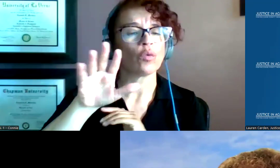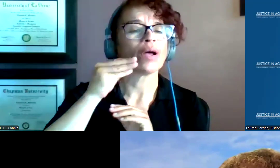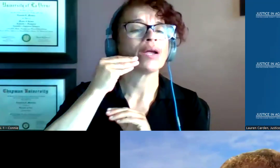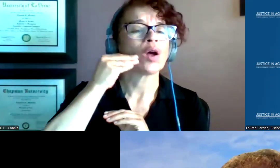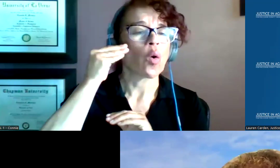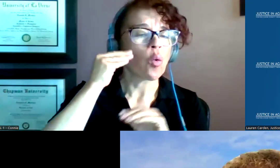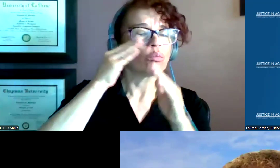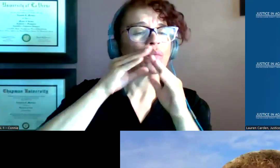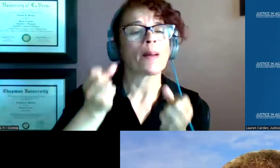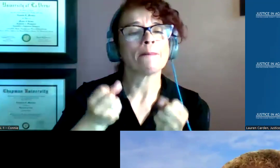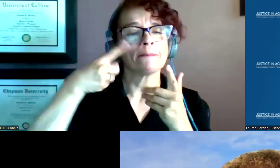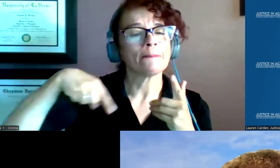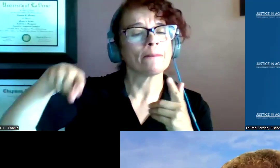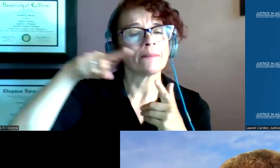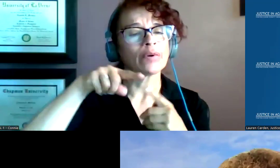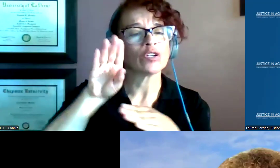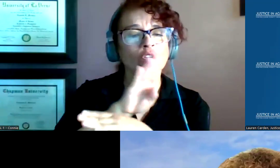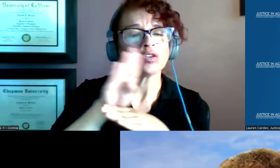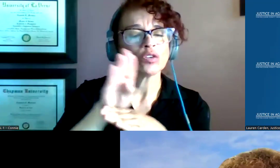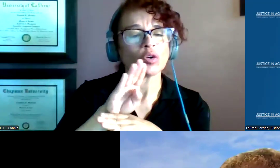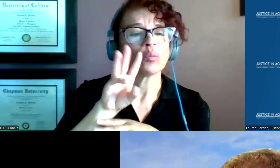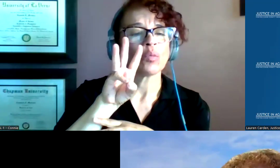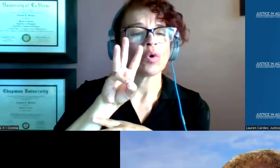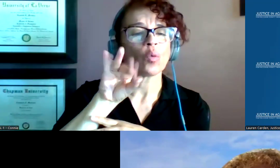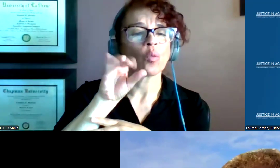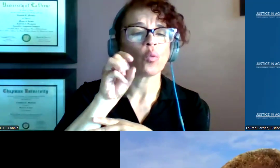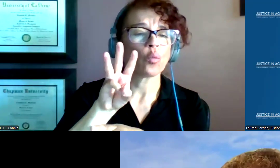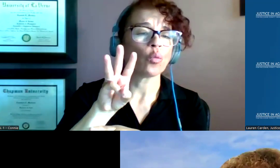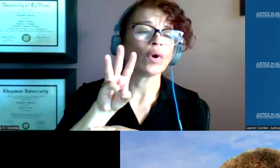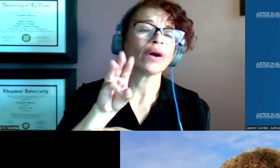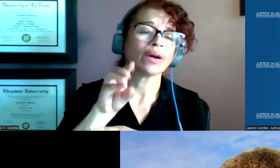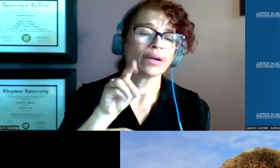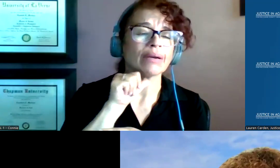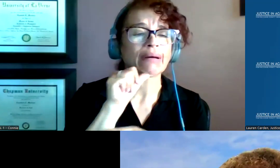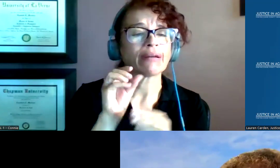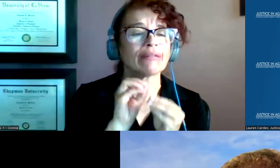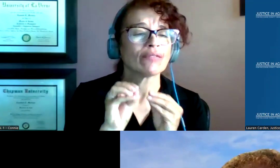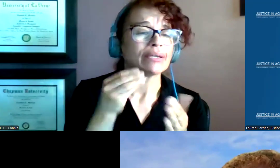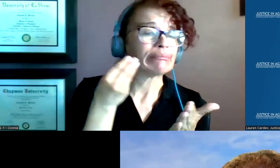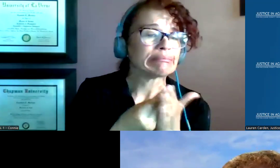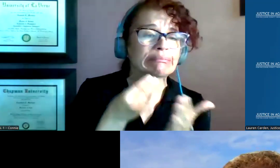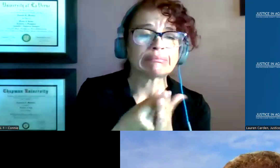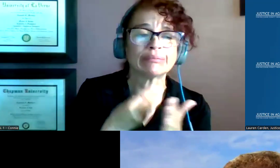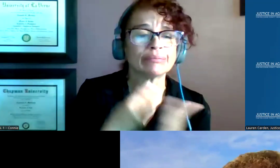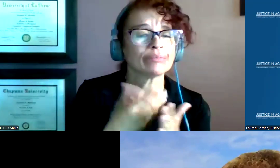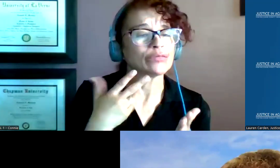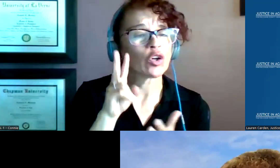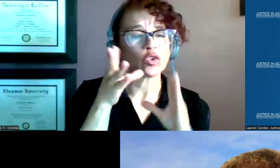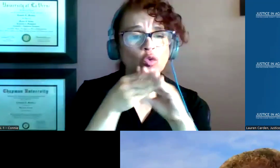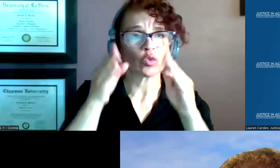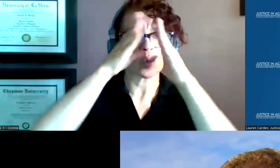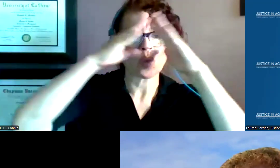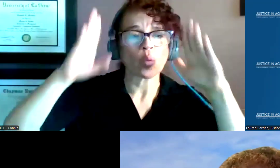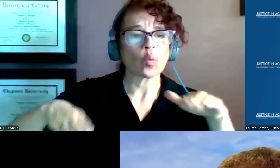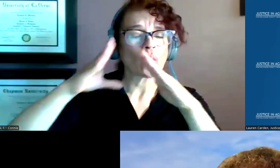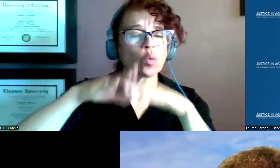homes. Many of them are occupied by widows who are on a fixed income. It's a 2-story house.